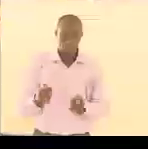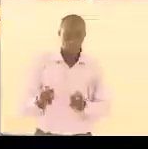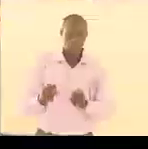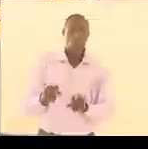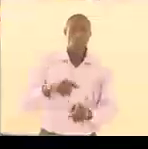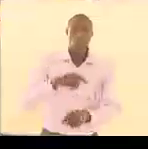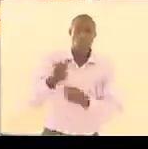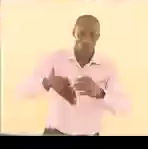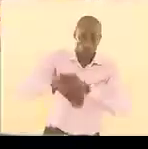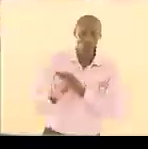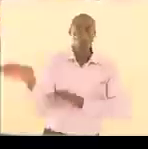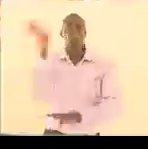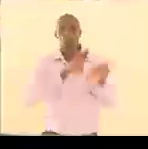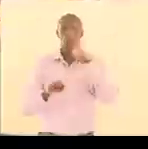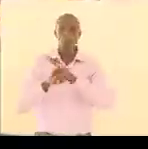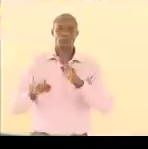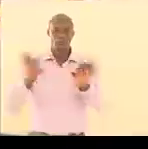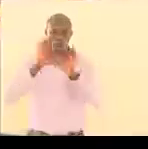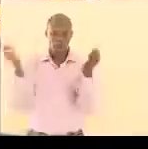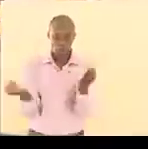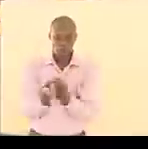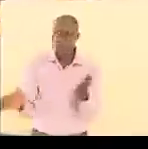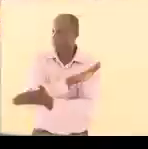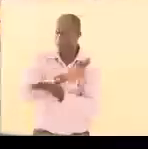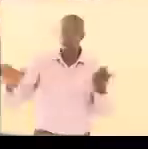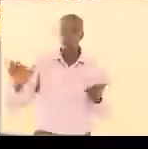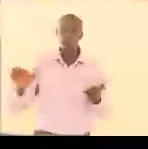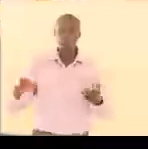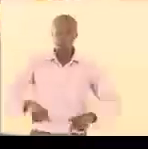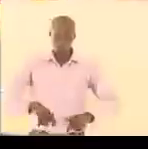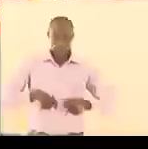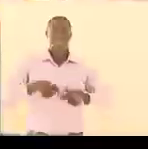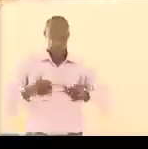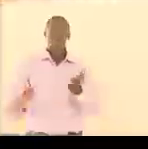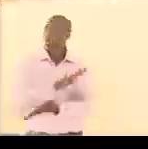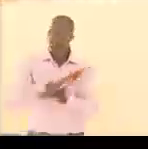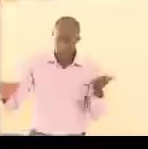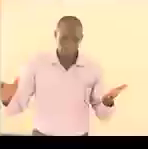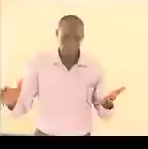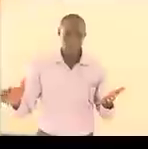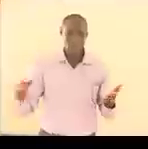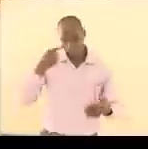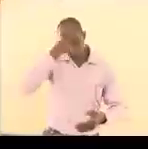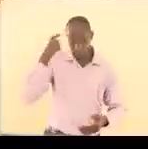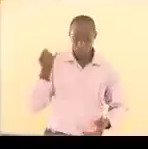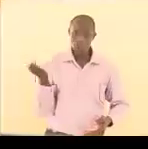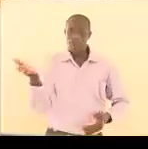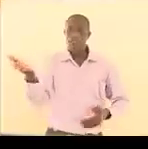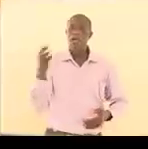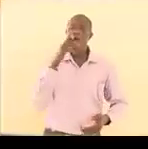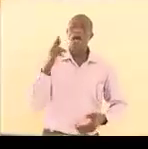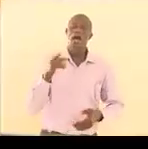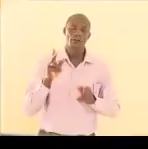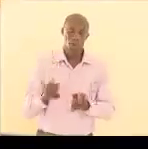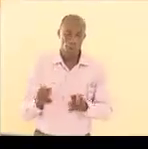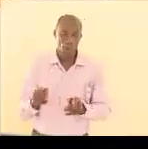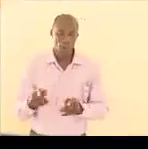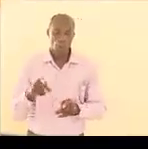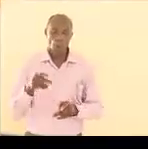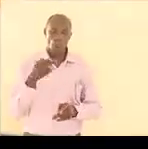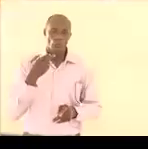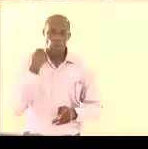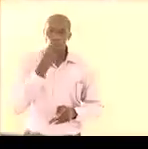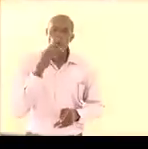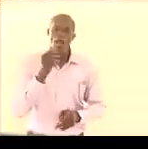Every day people are going into trouble. Families are being destroyed. Lives have been destroyed because there are people who are cashing